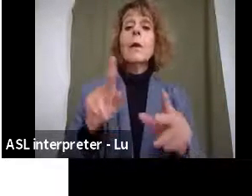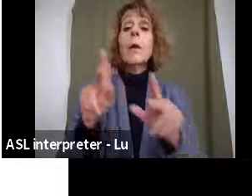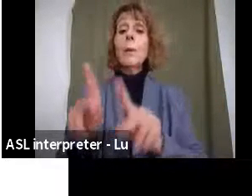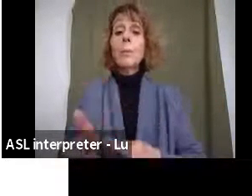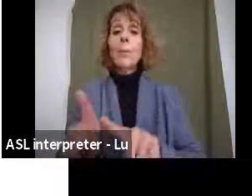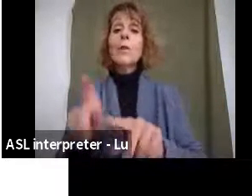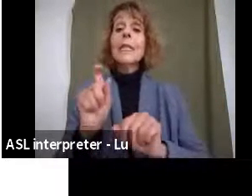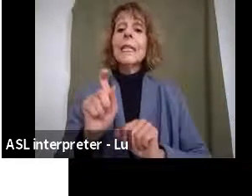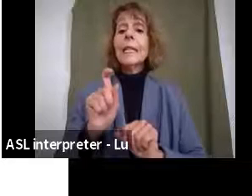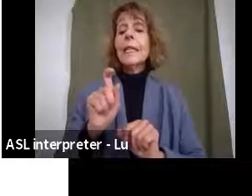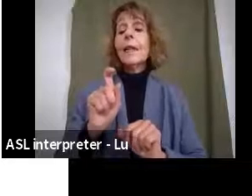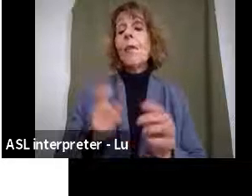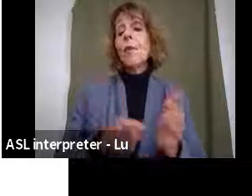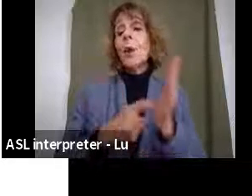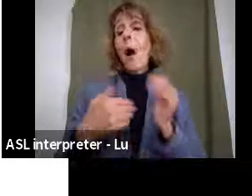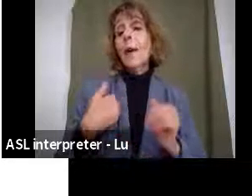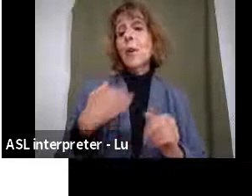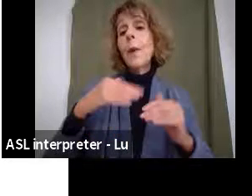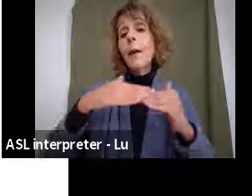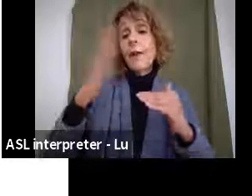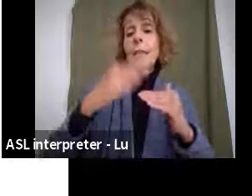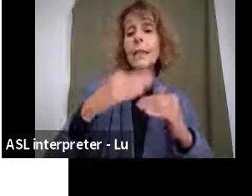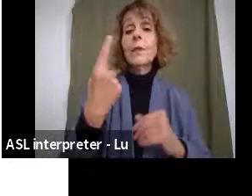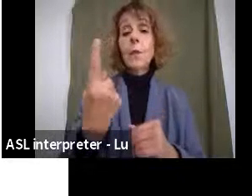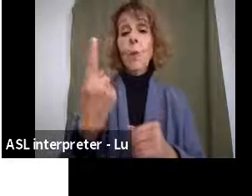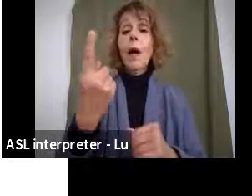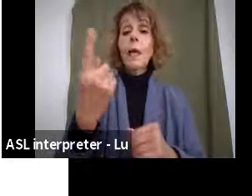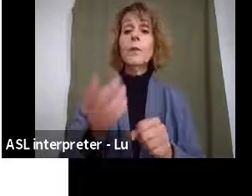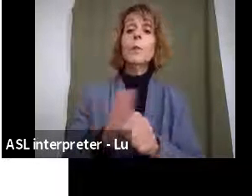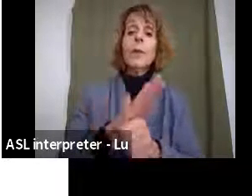The New England ADA Center wanted to know